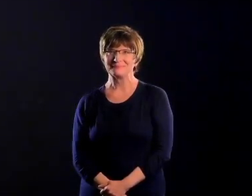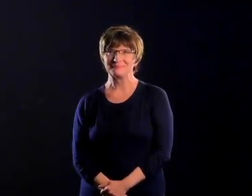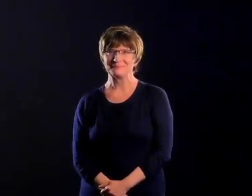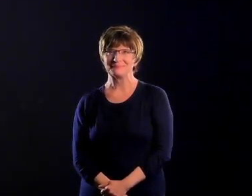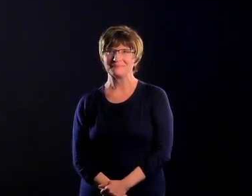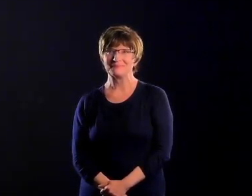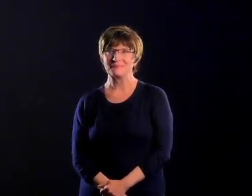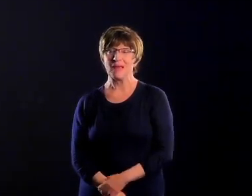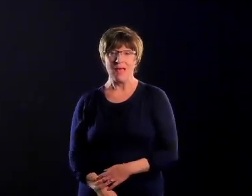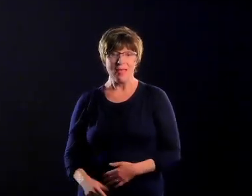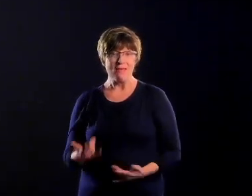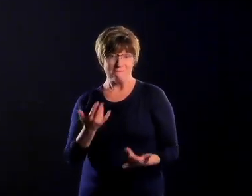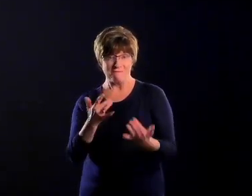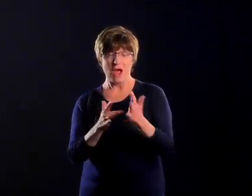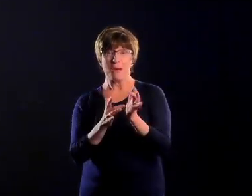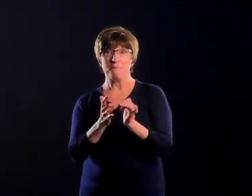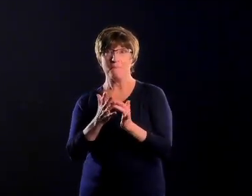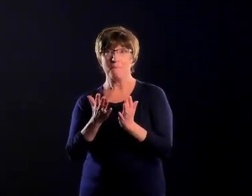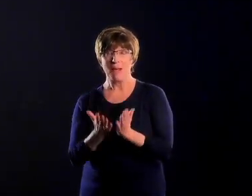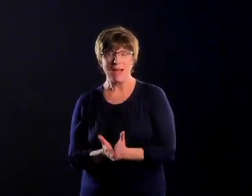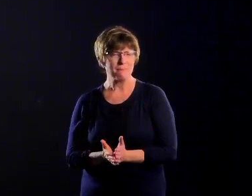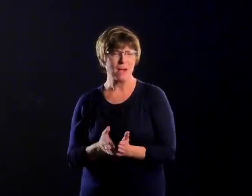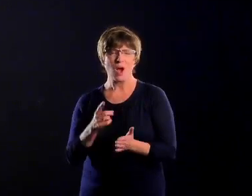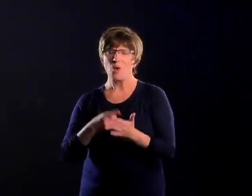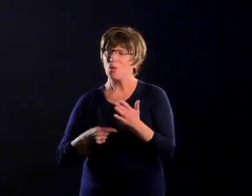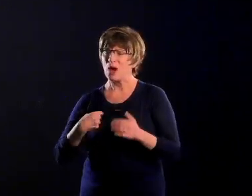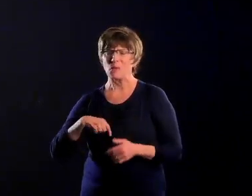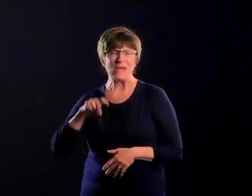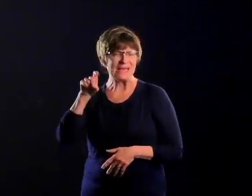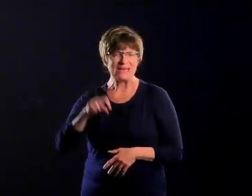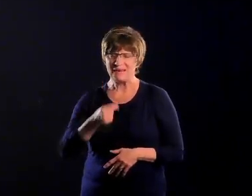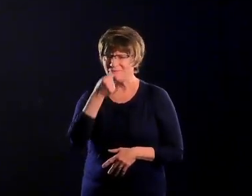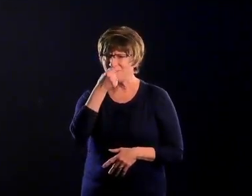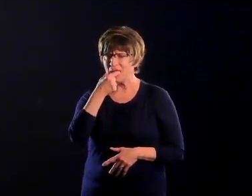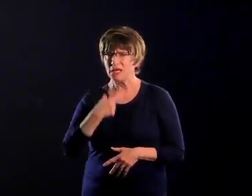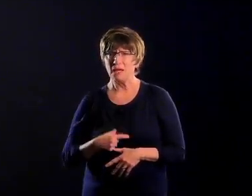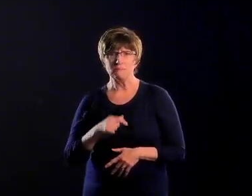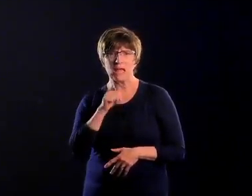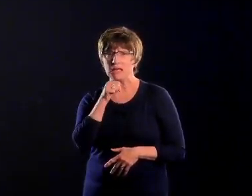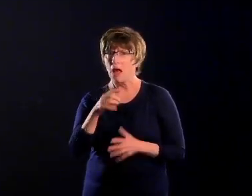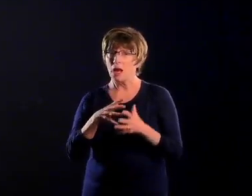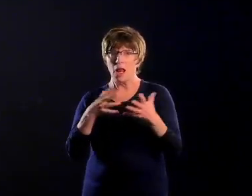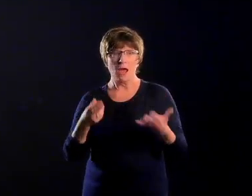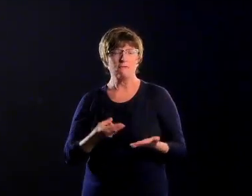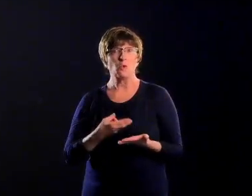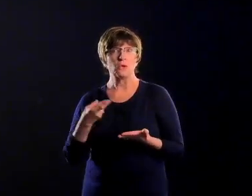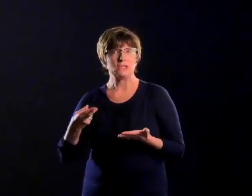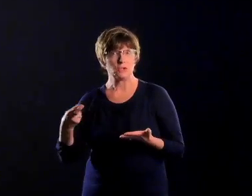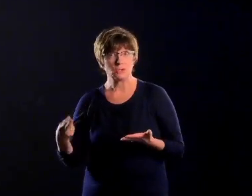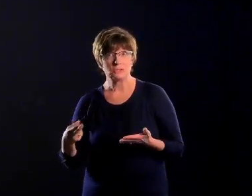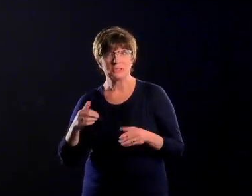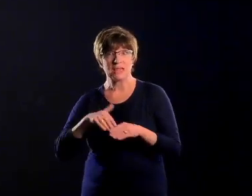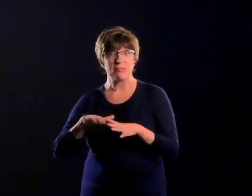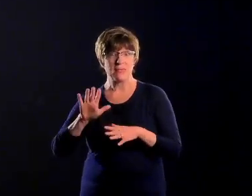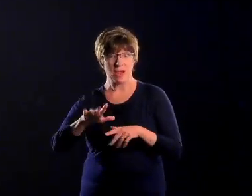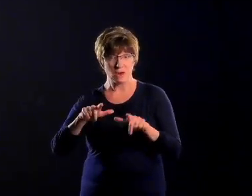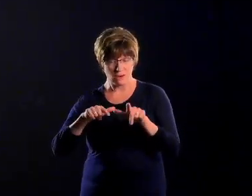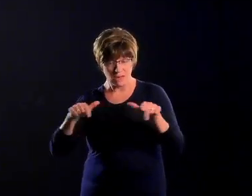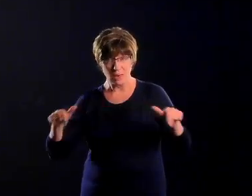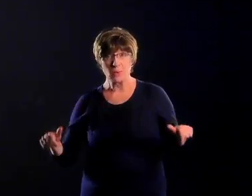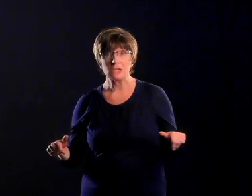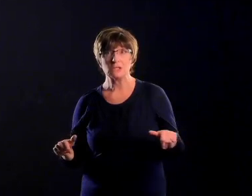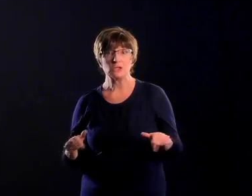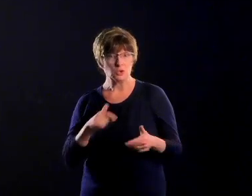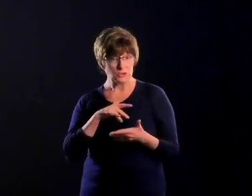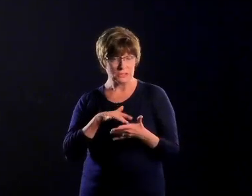This particular Fire Bible is desperately needed in Vietnam because there's not a ton of resources in their dialect for them to